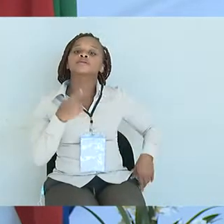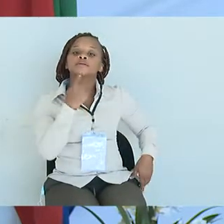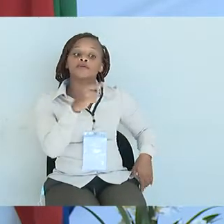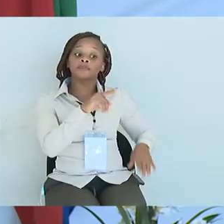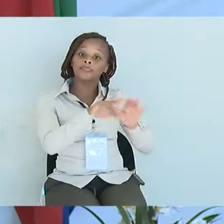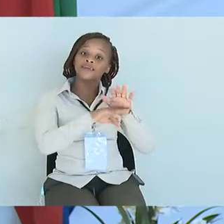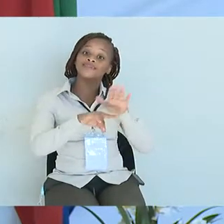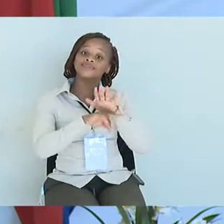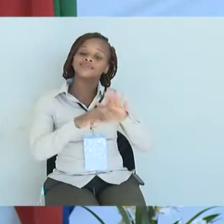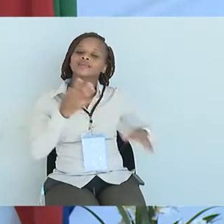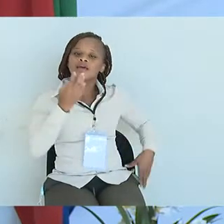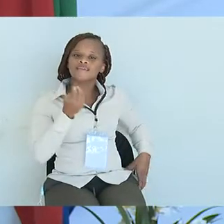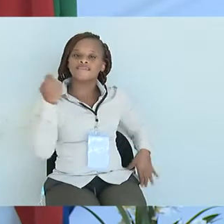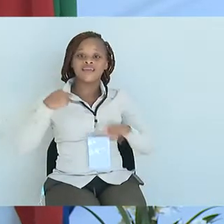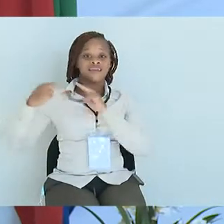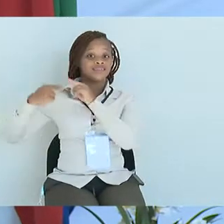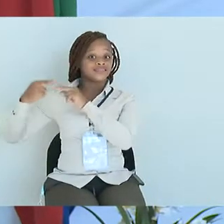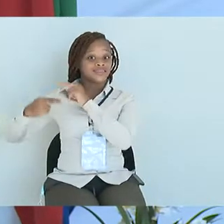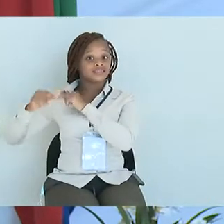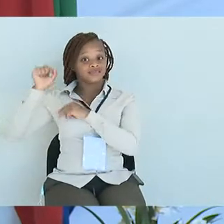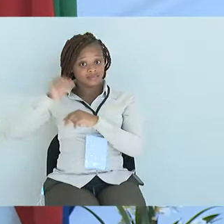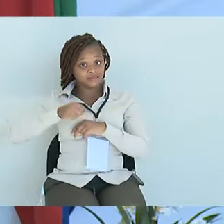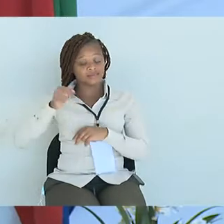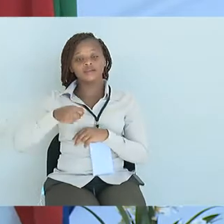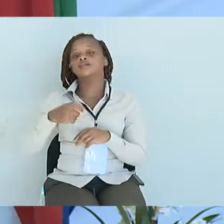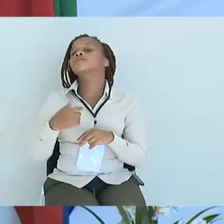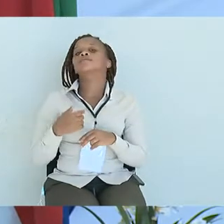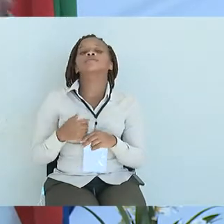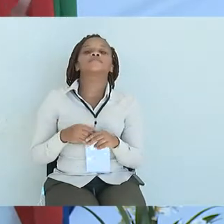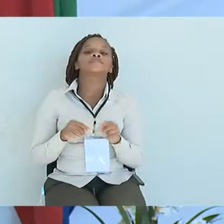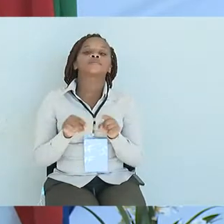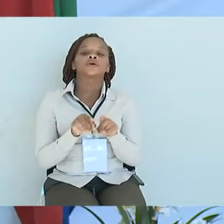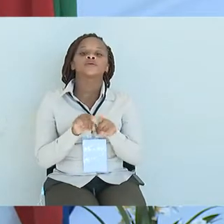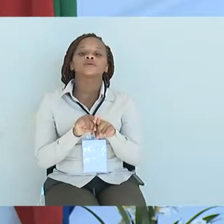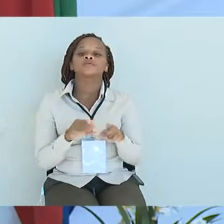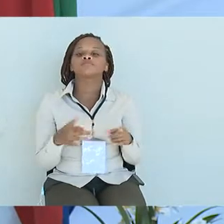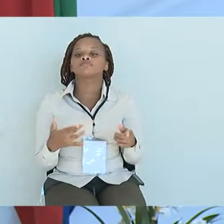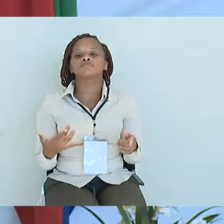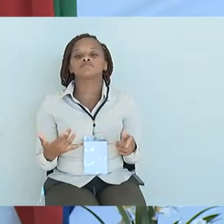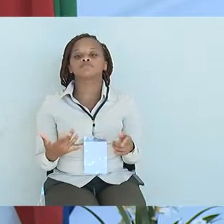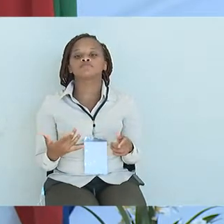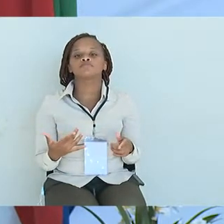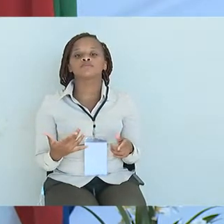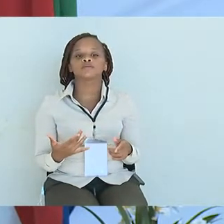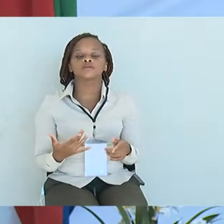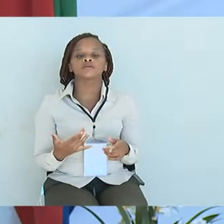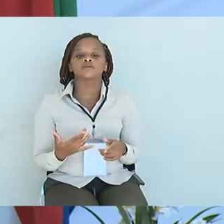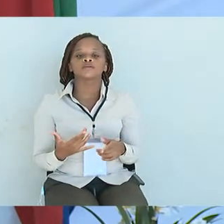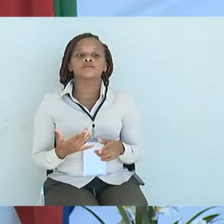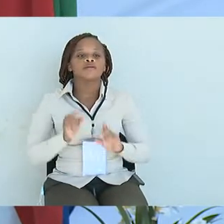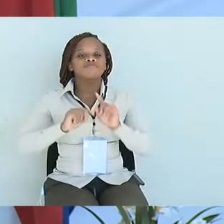have legacy in terms of the Pondo Revolt. It happened here.